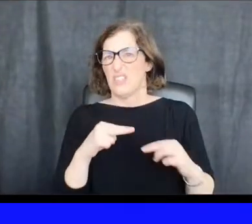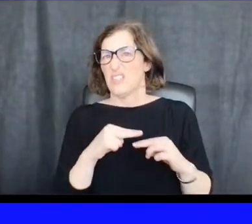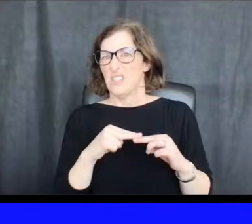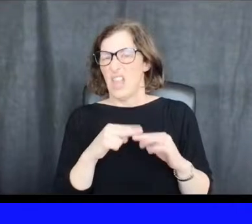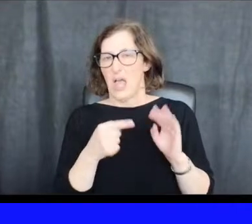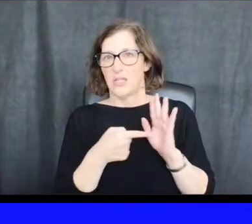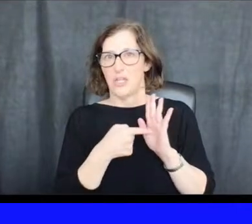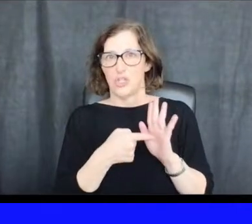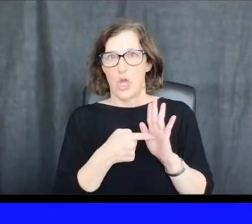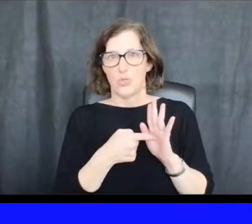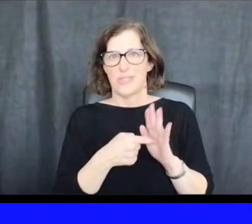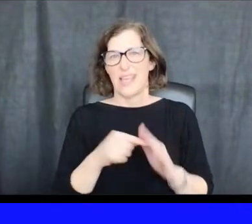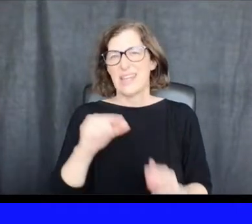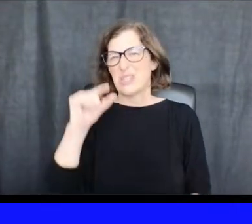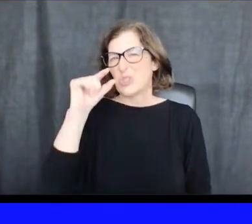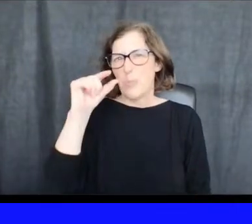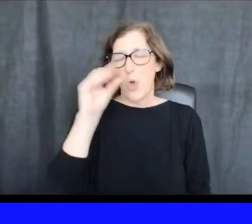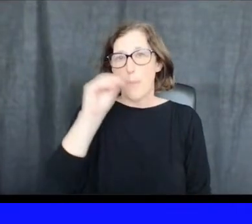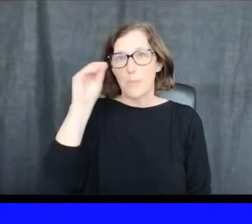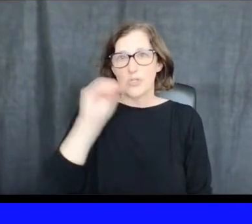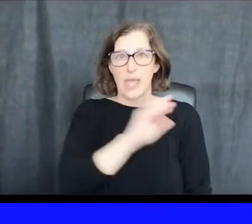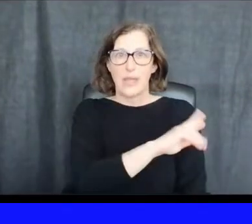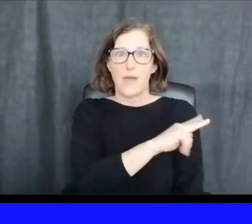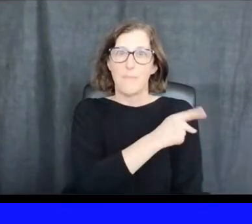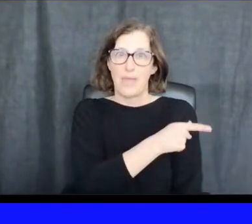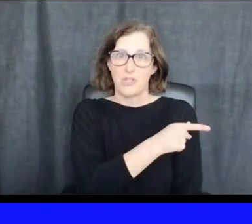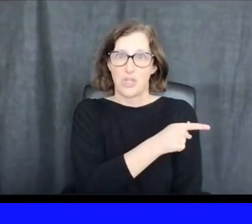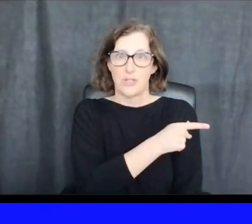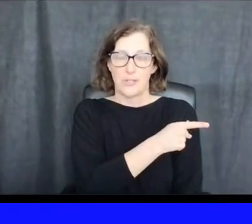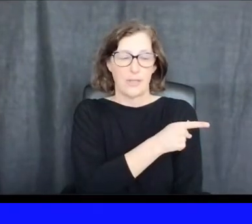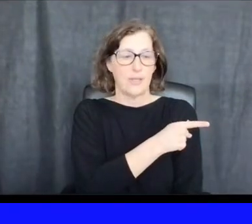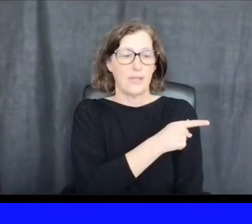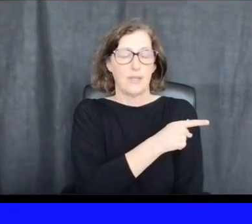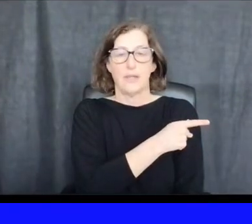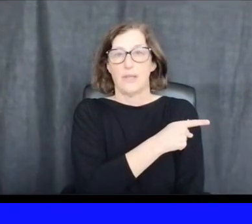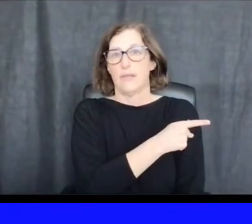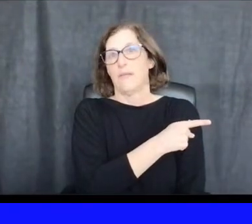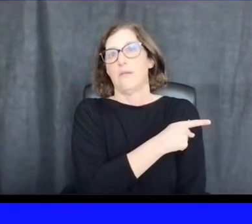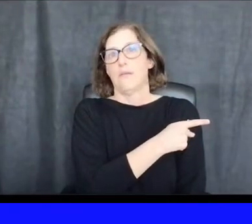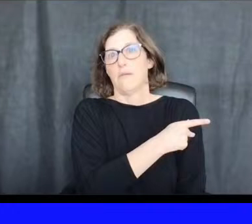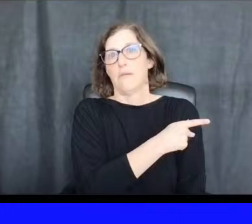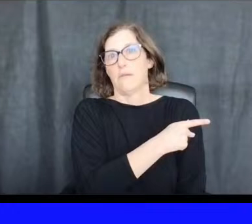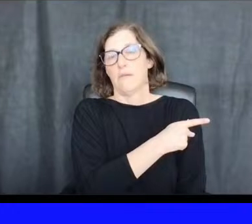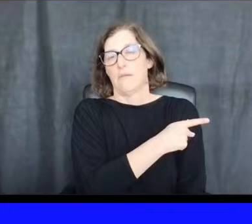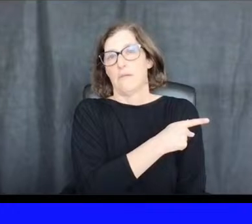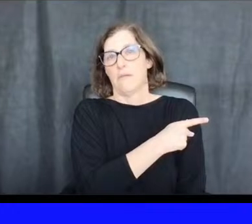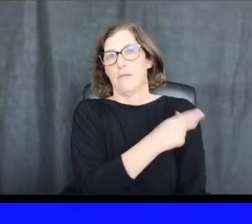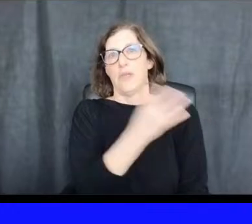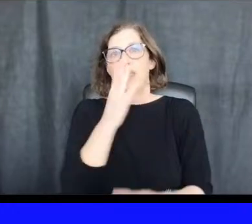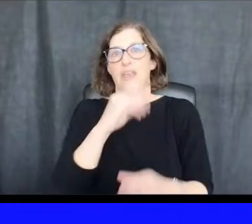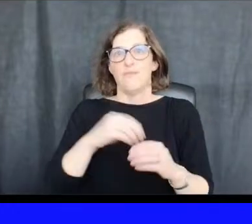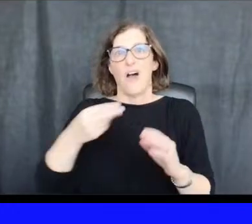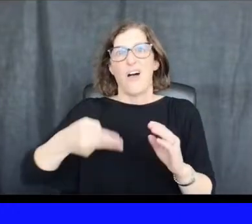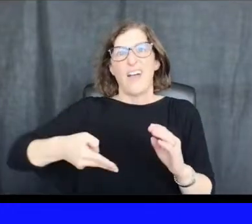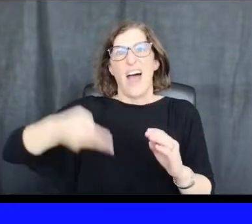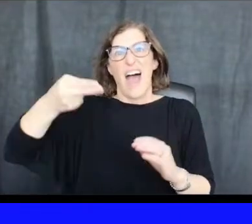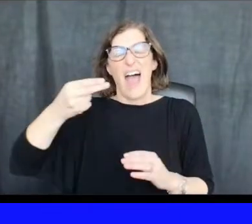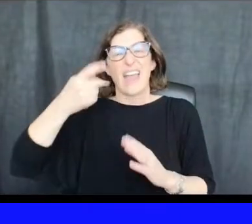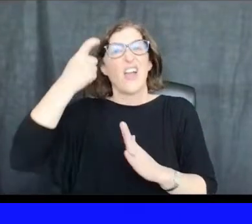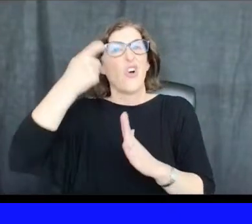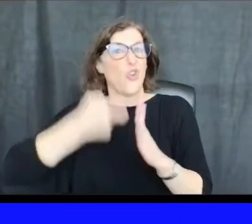2 admissions are in a special category. And we think there's probably more than just the medical